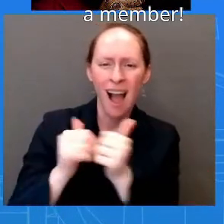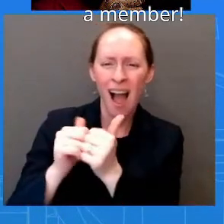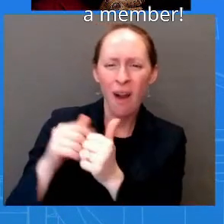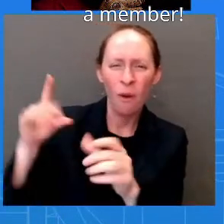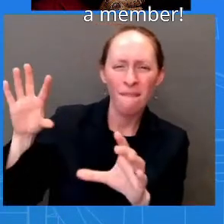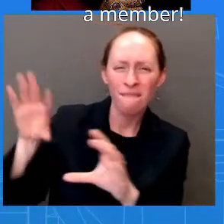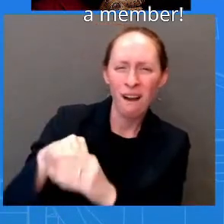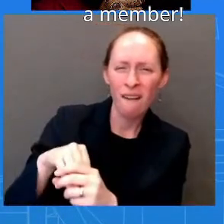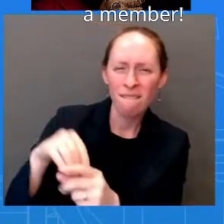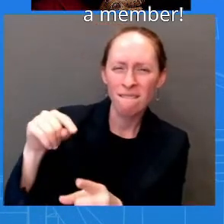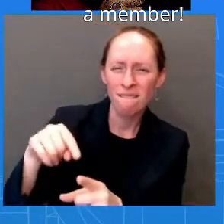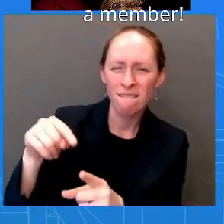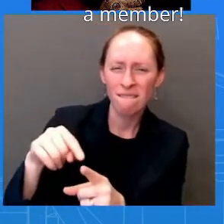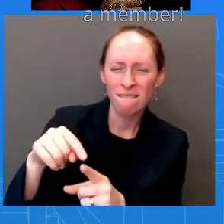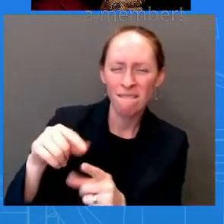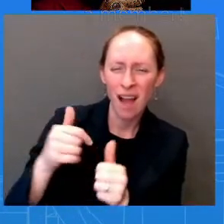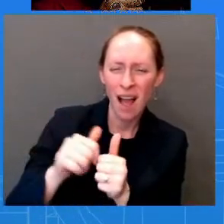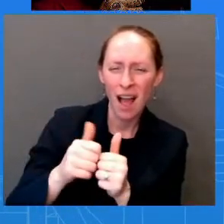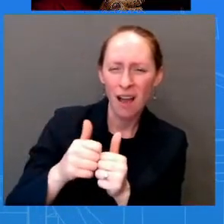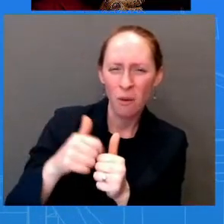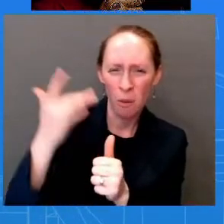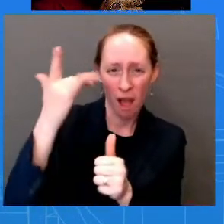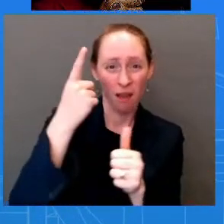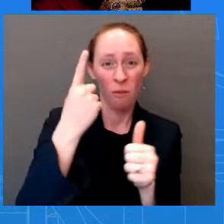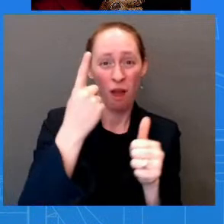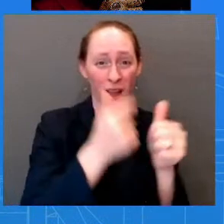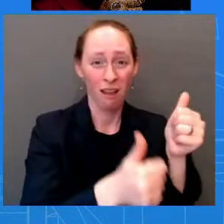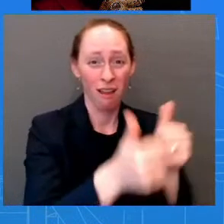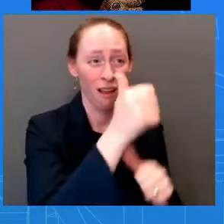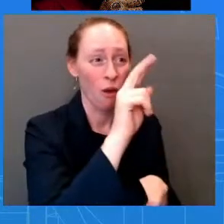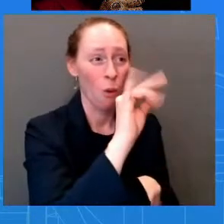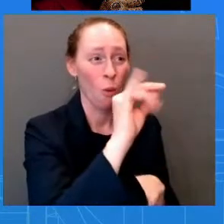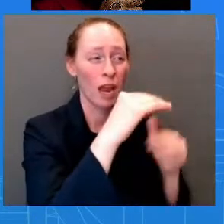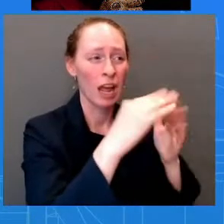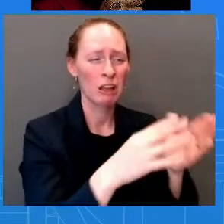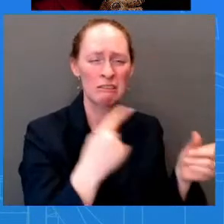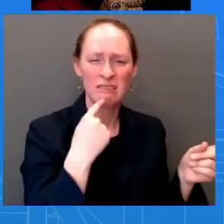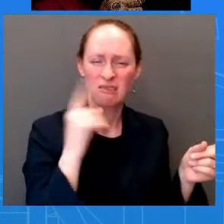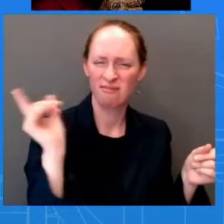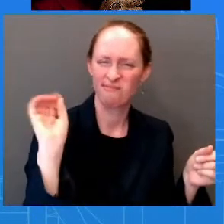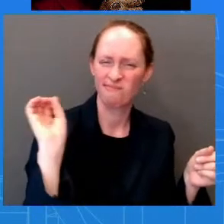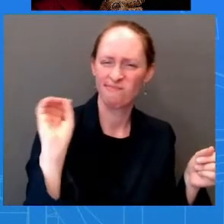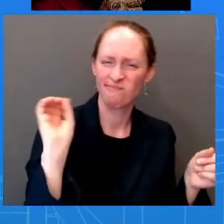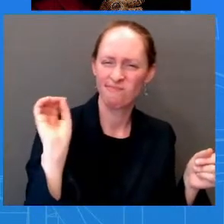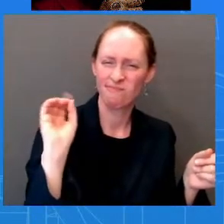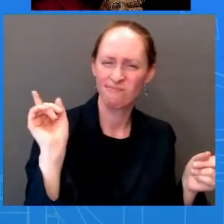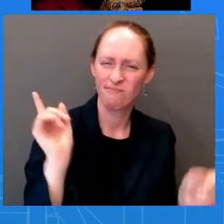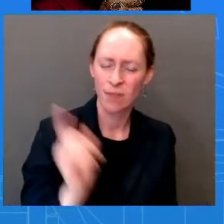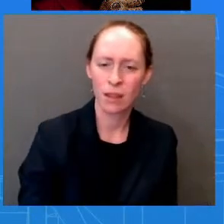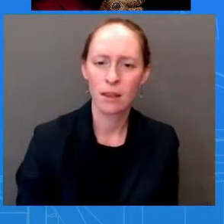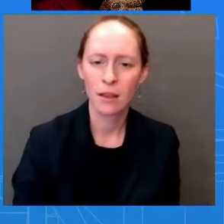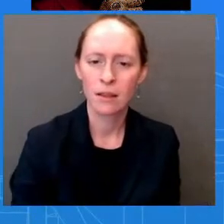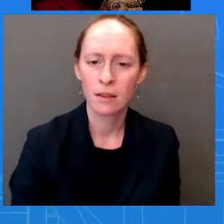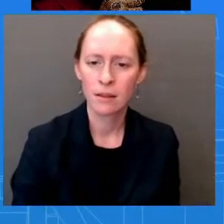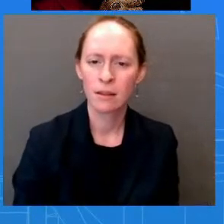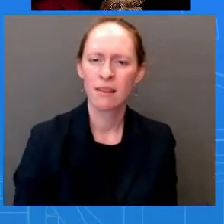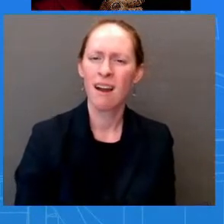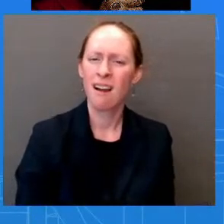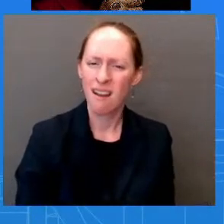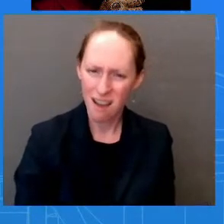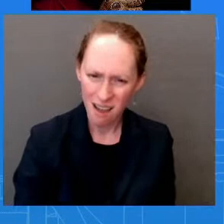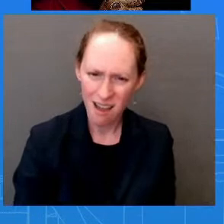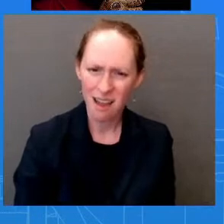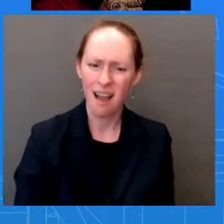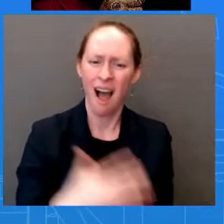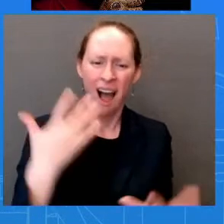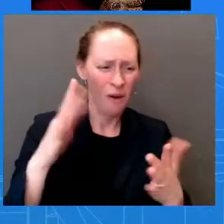engagement? I mean, you're so talking far, about. You've only told us that he's been briefed, but you haven't given us No, I anything just said else. he's been direct. I said this is the third time I'm saying he's been directly involved. You're talking